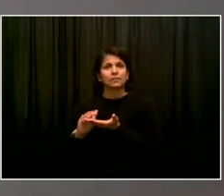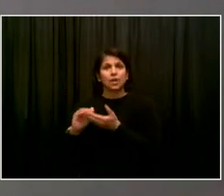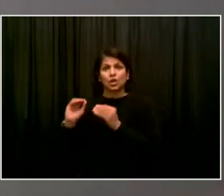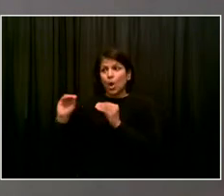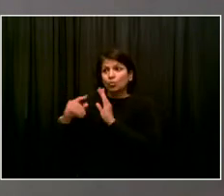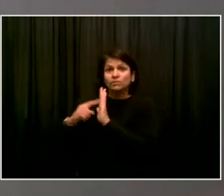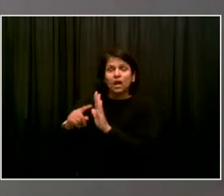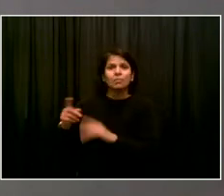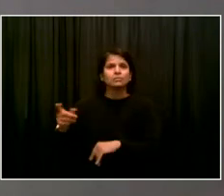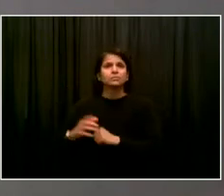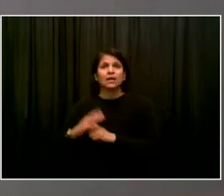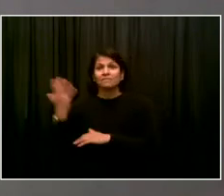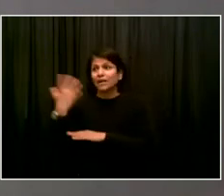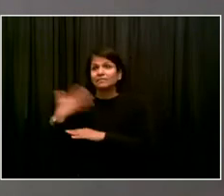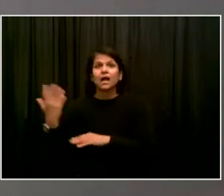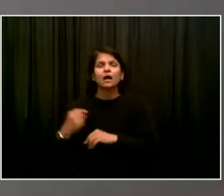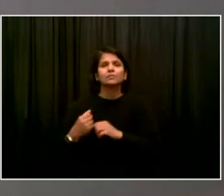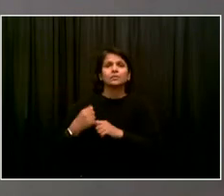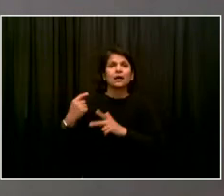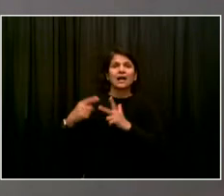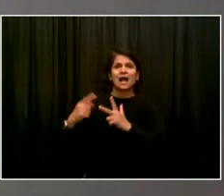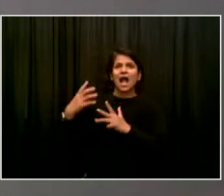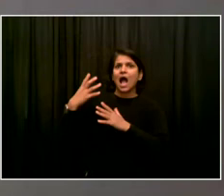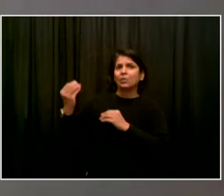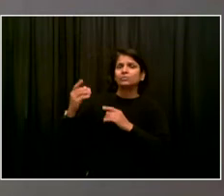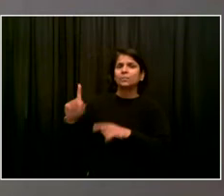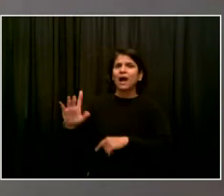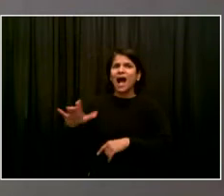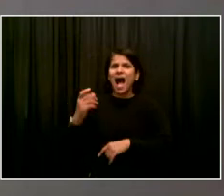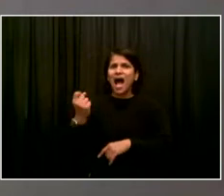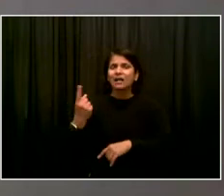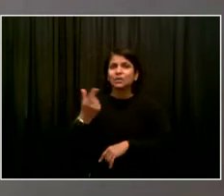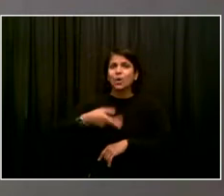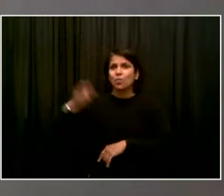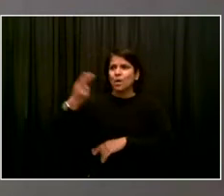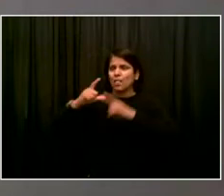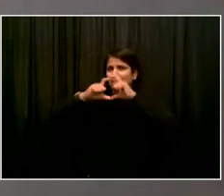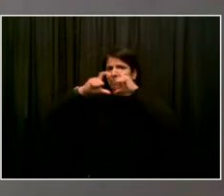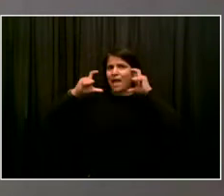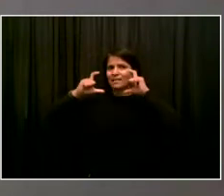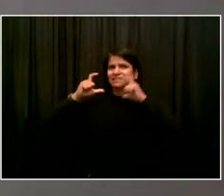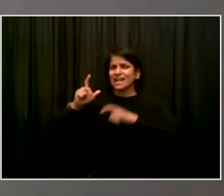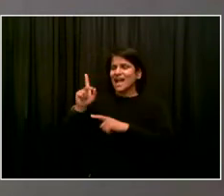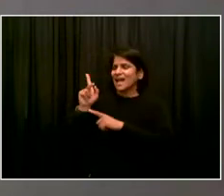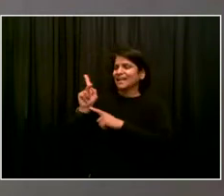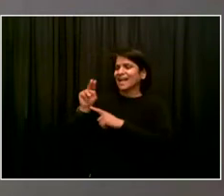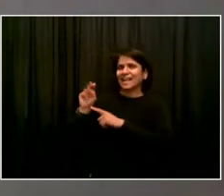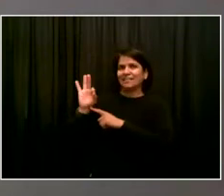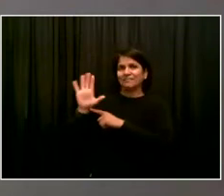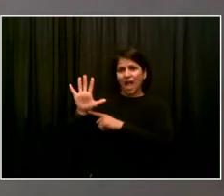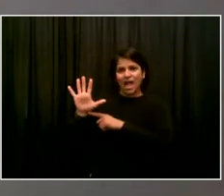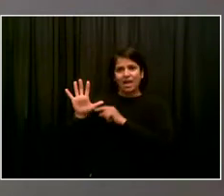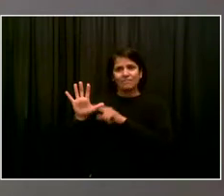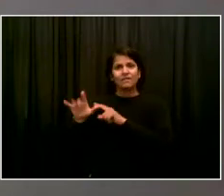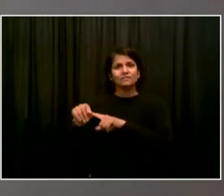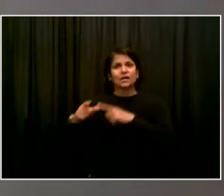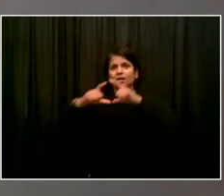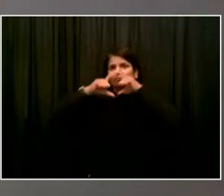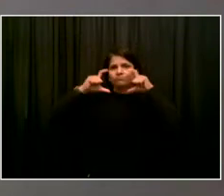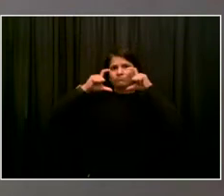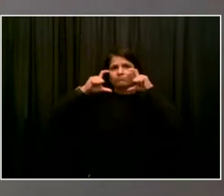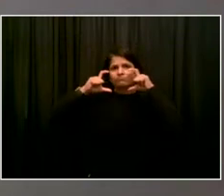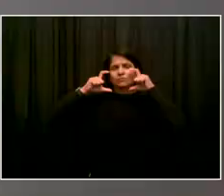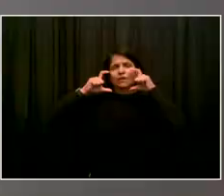high quality mask to protect others. And with those provisions, I feel very comfortable with the CDC